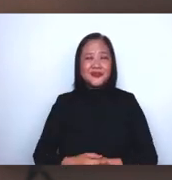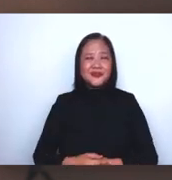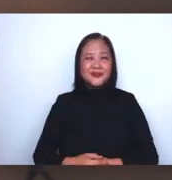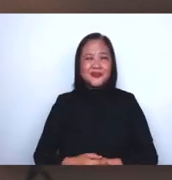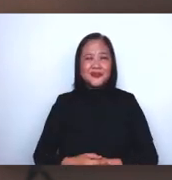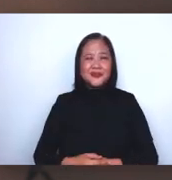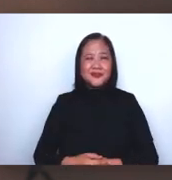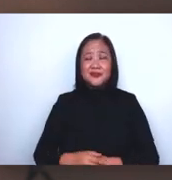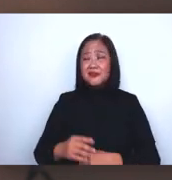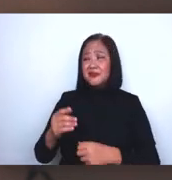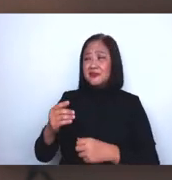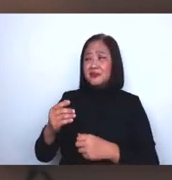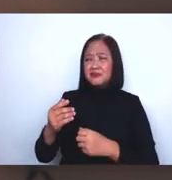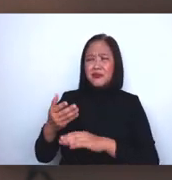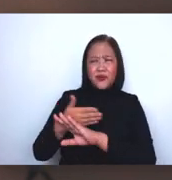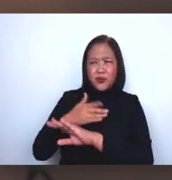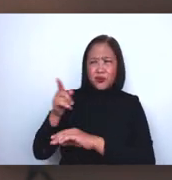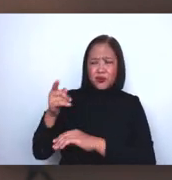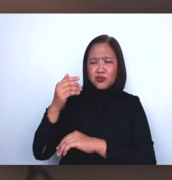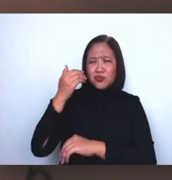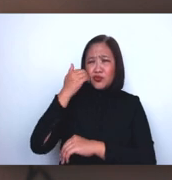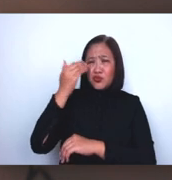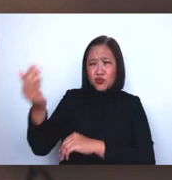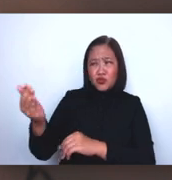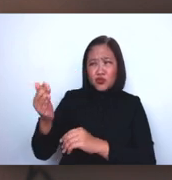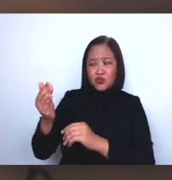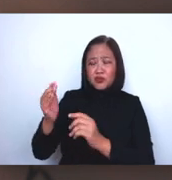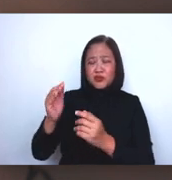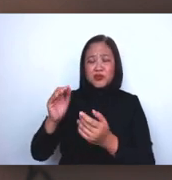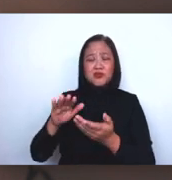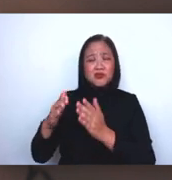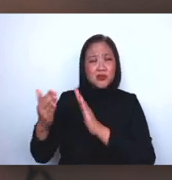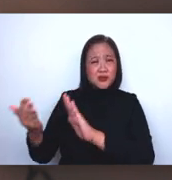And before you go to your great death,